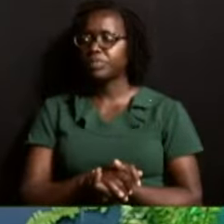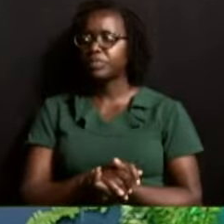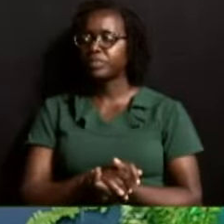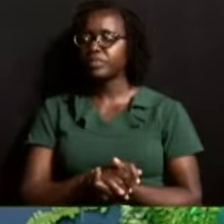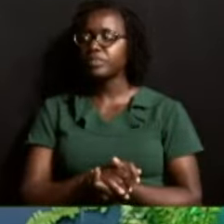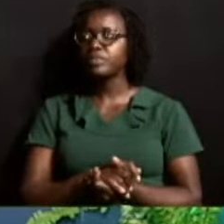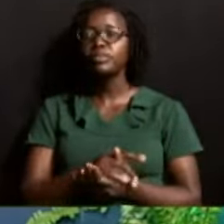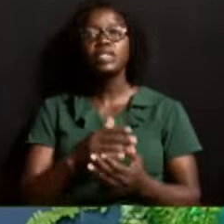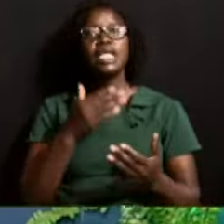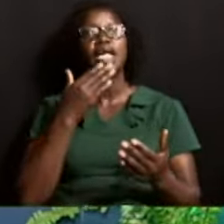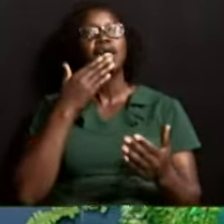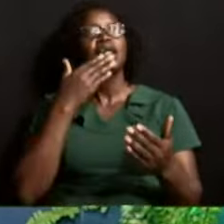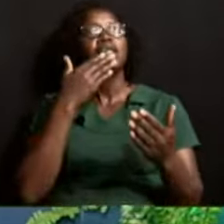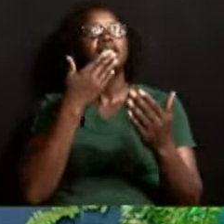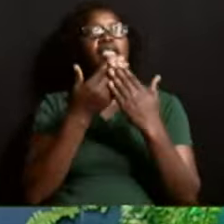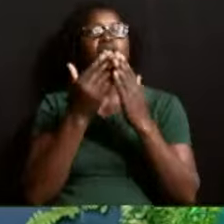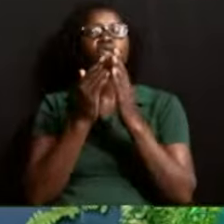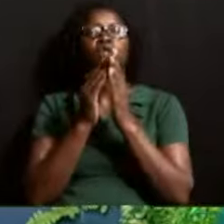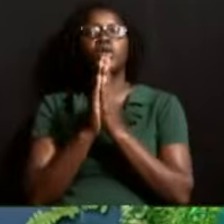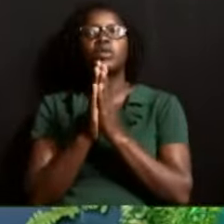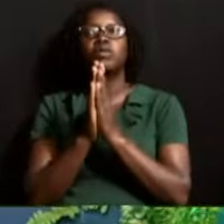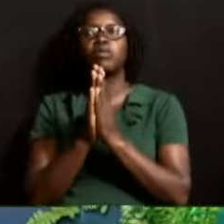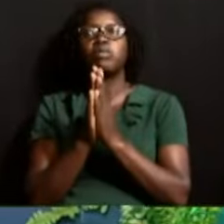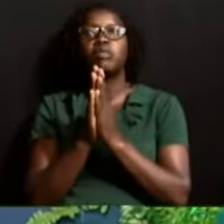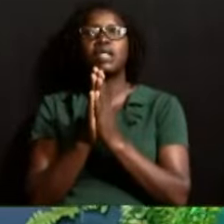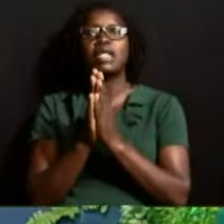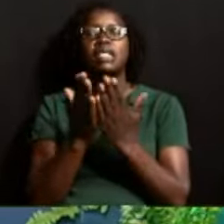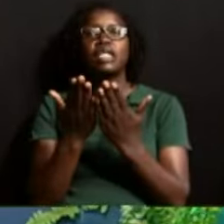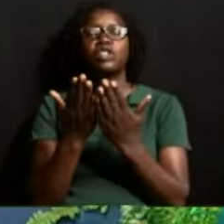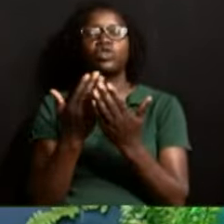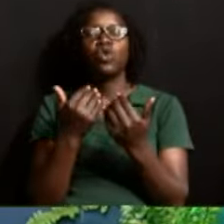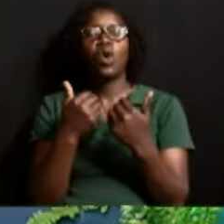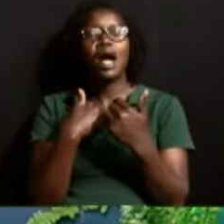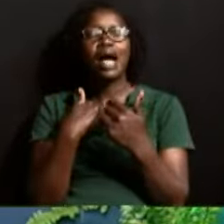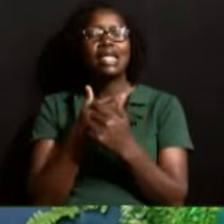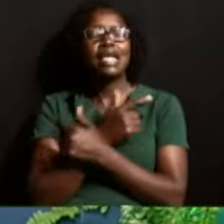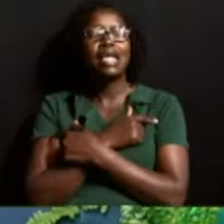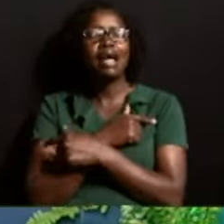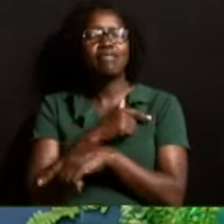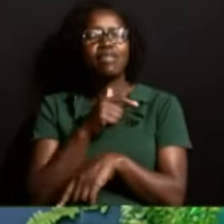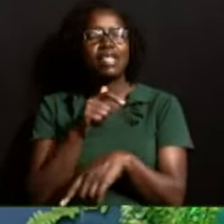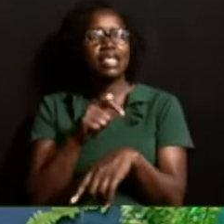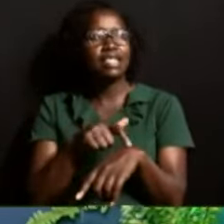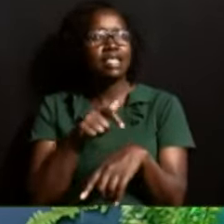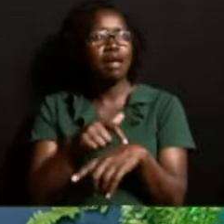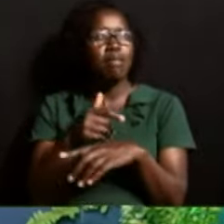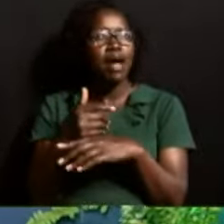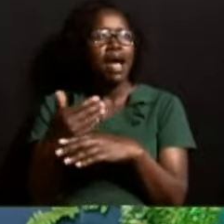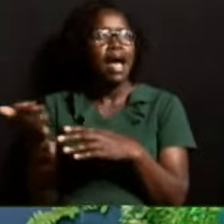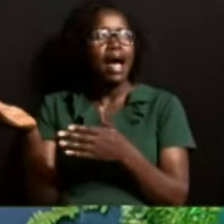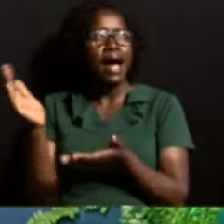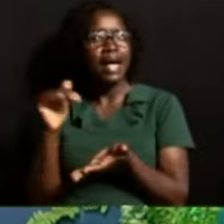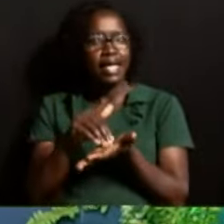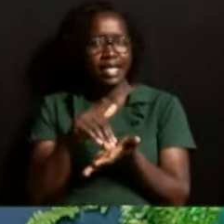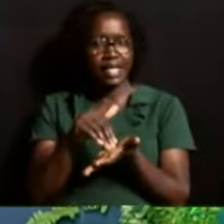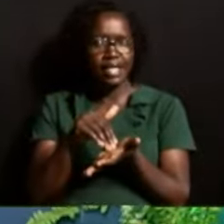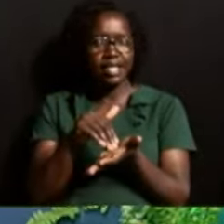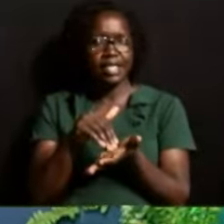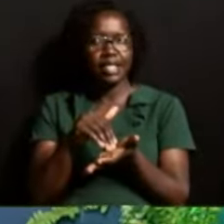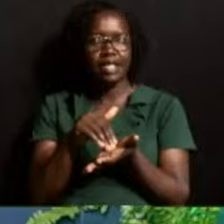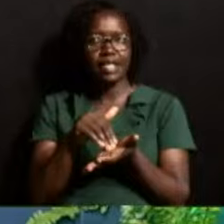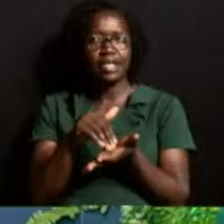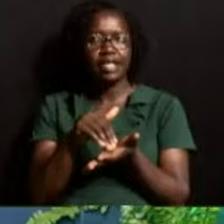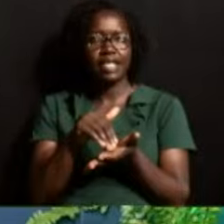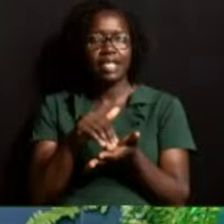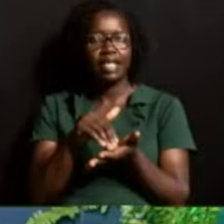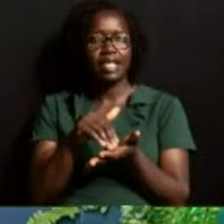Thank you. I pray you have had a lovely time. Once again,